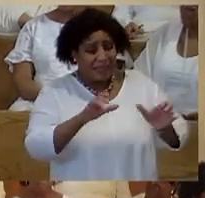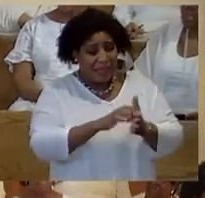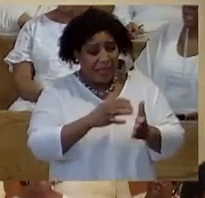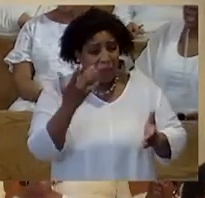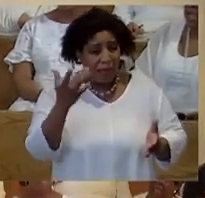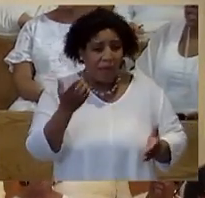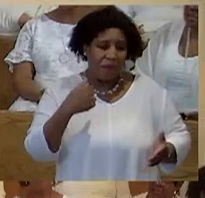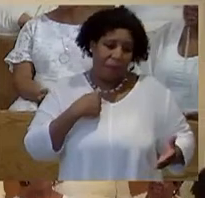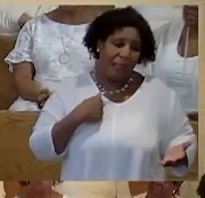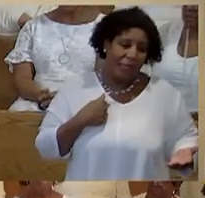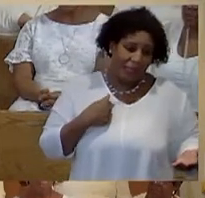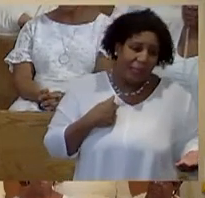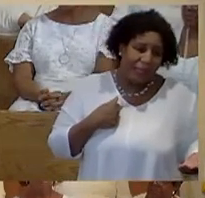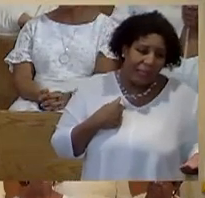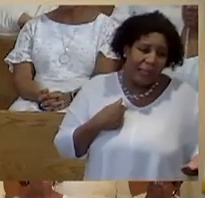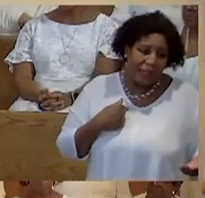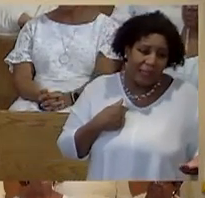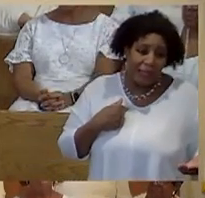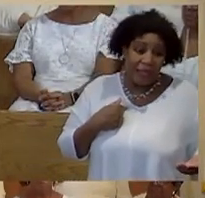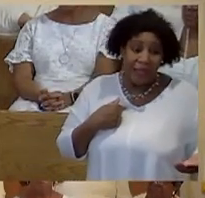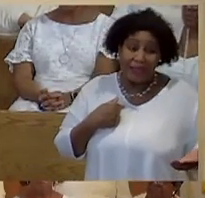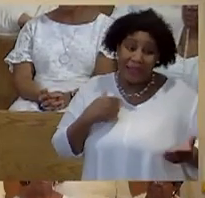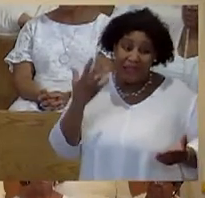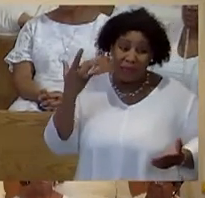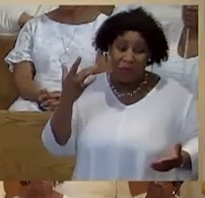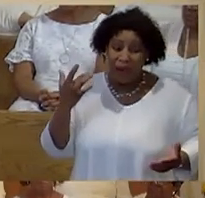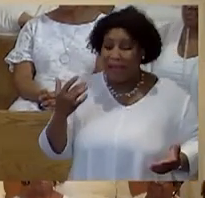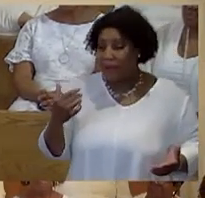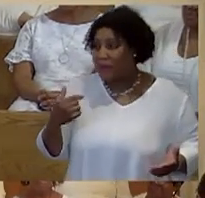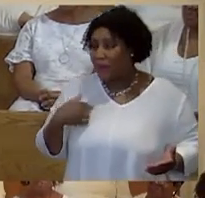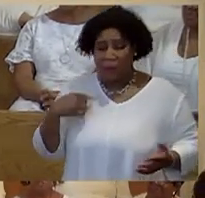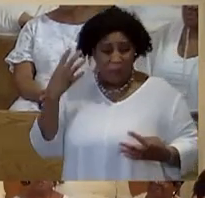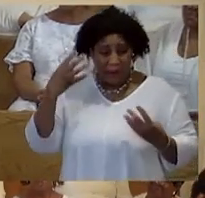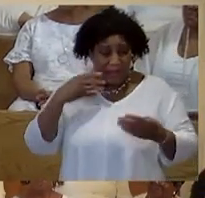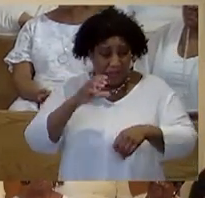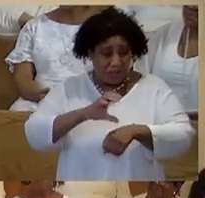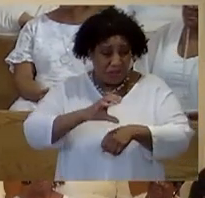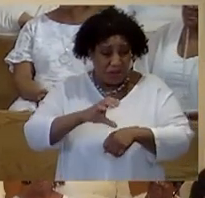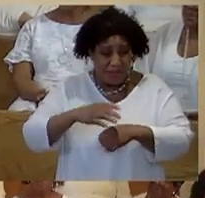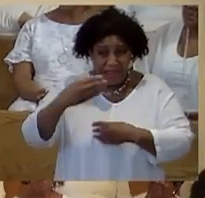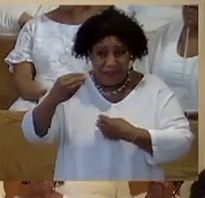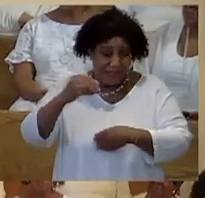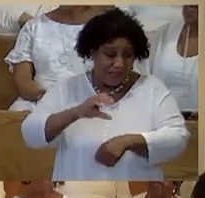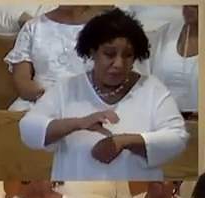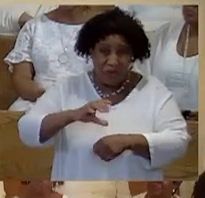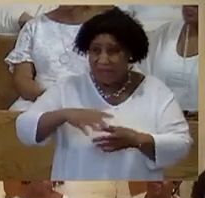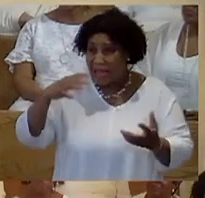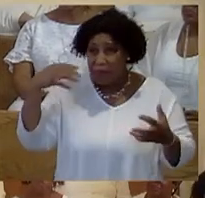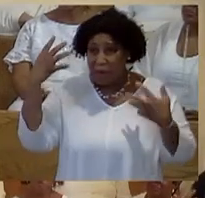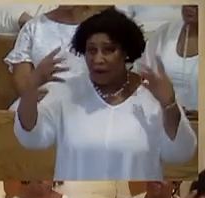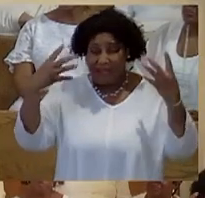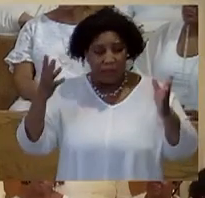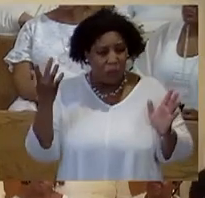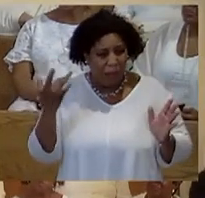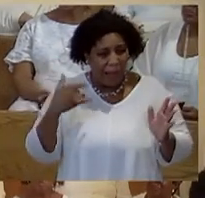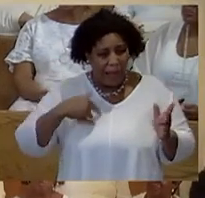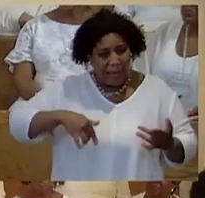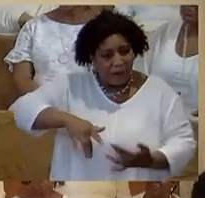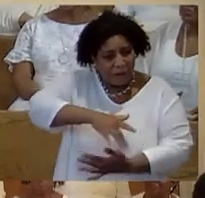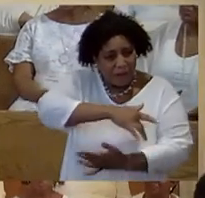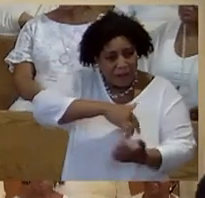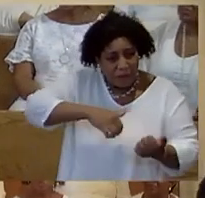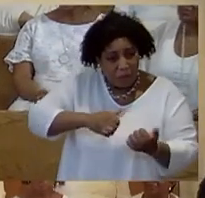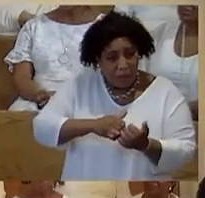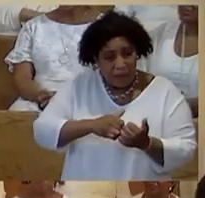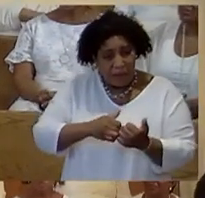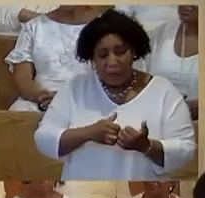me. And that's why I act crazy and when I'm in the church, outside the church, because when I'm in the fellowship with the one